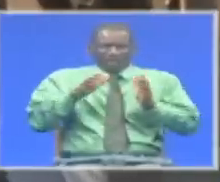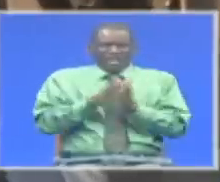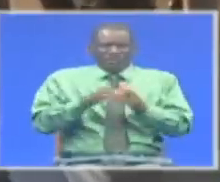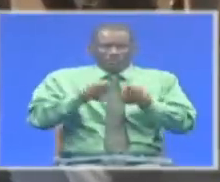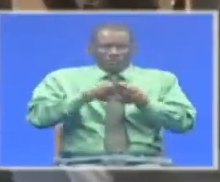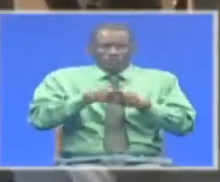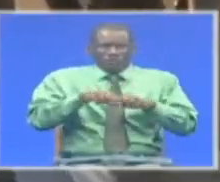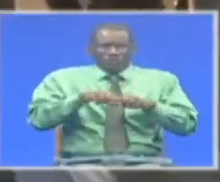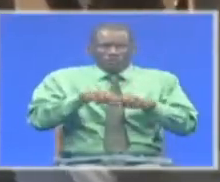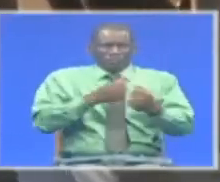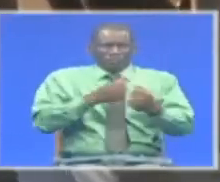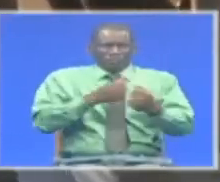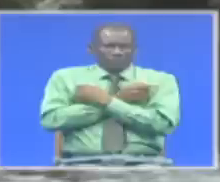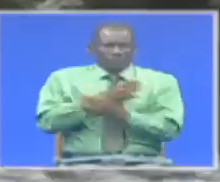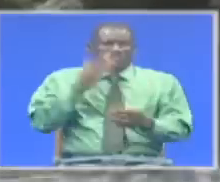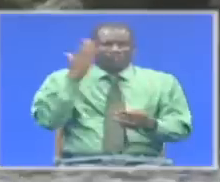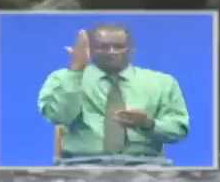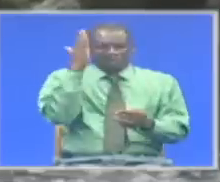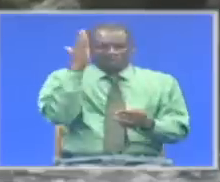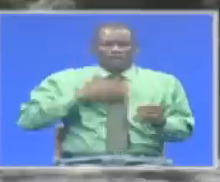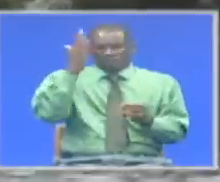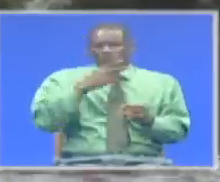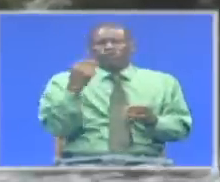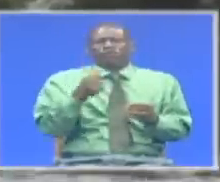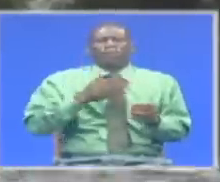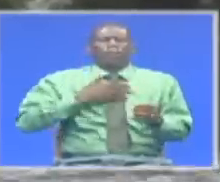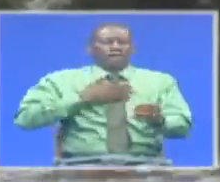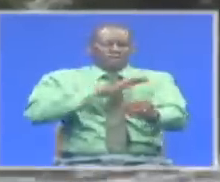People love me, my beauty, my power.